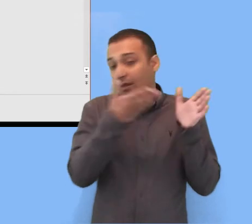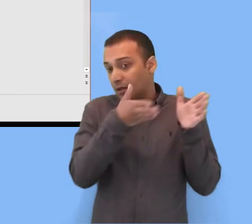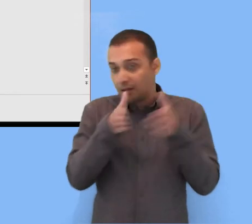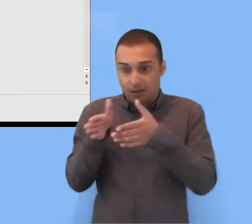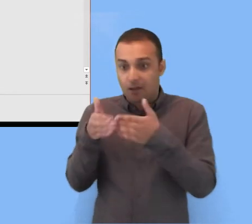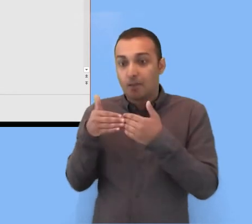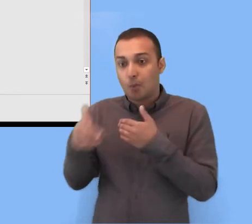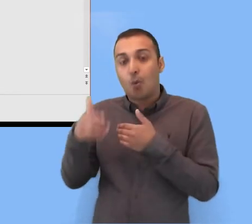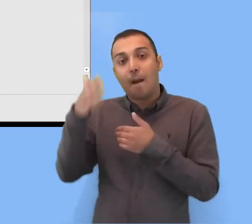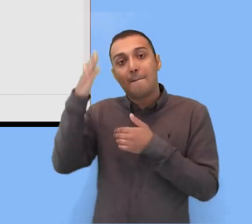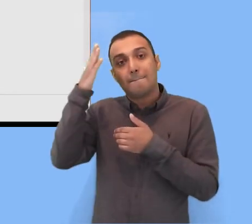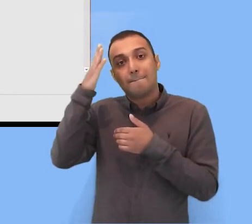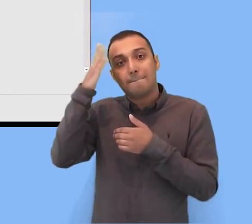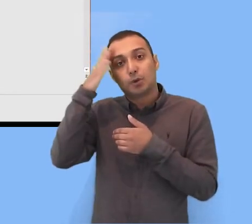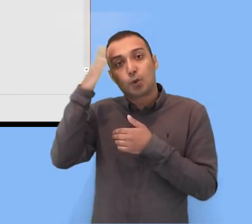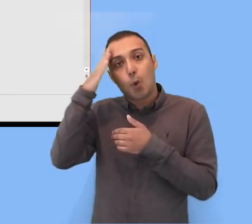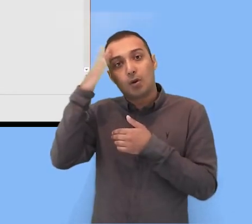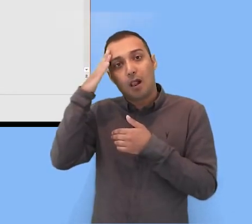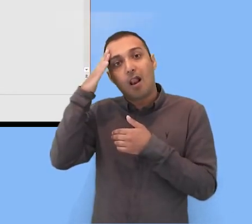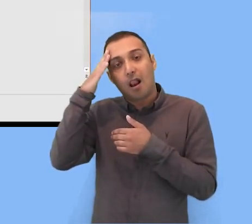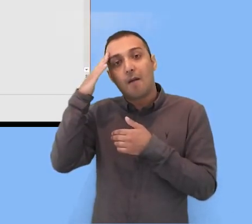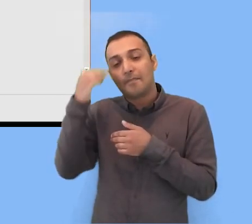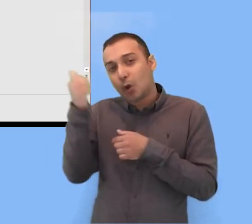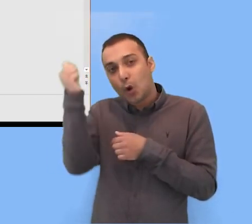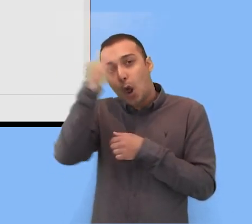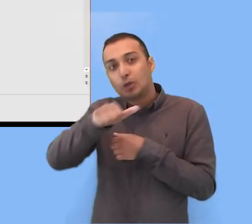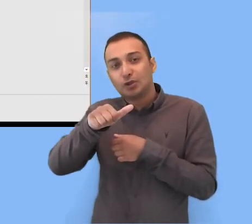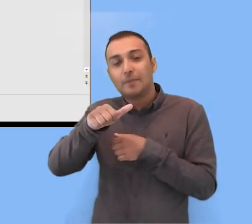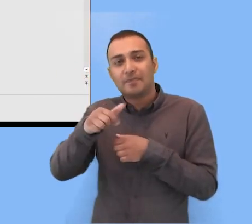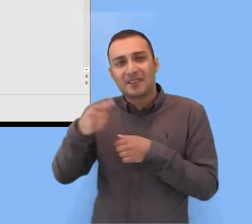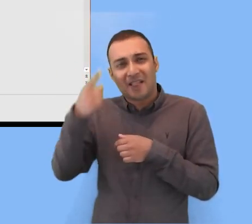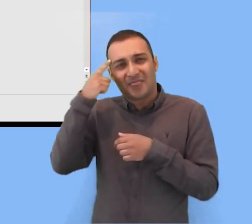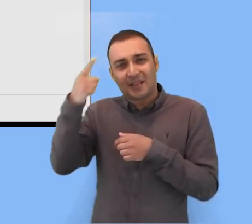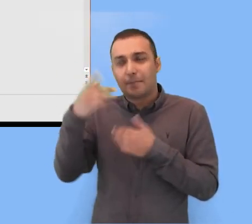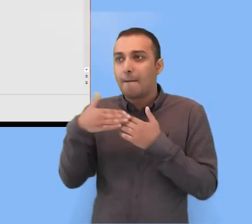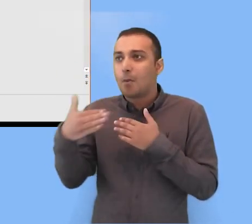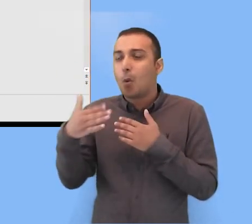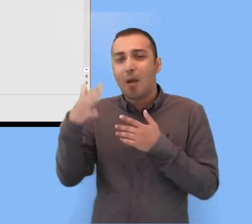scholarship, and thinking about the sort of theoretical position of mothers,